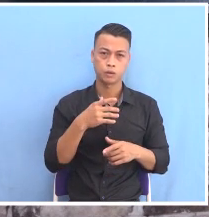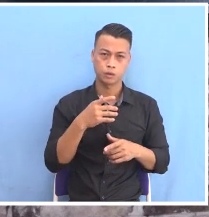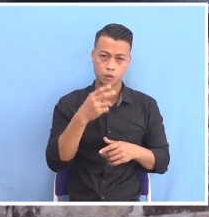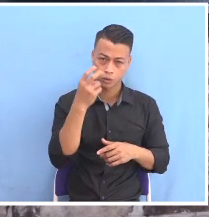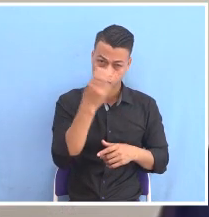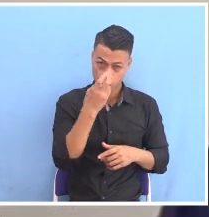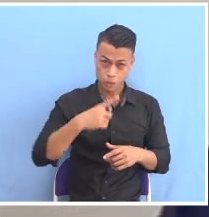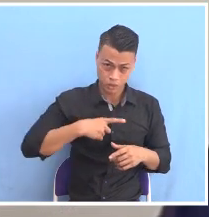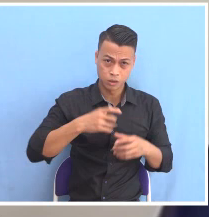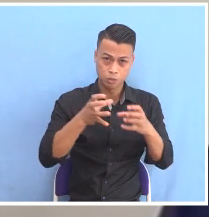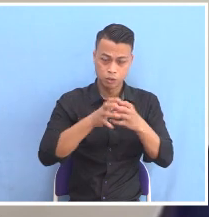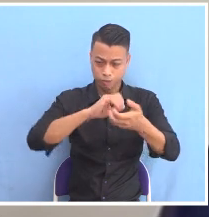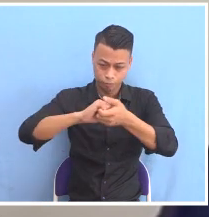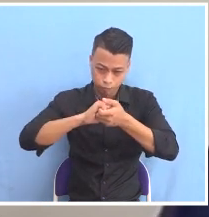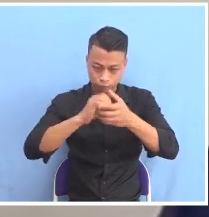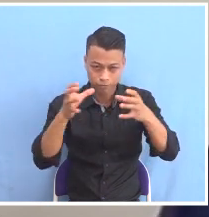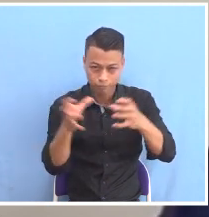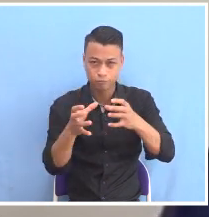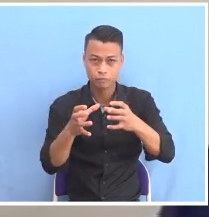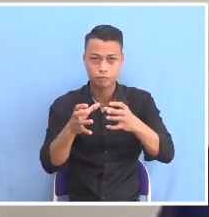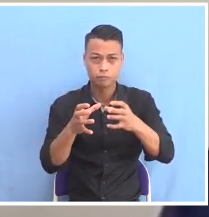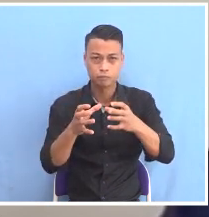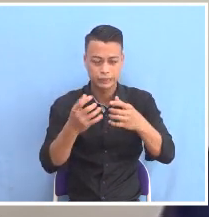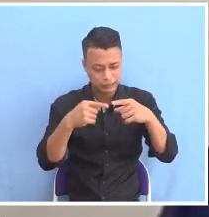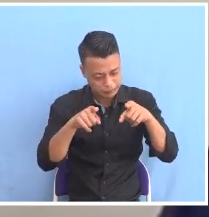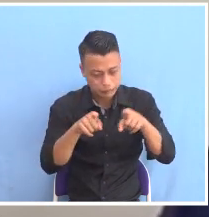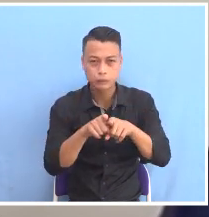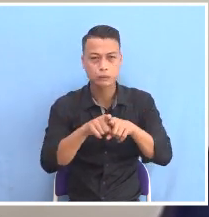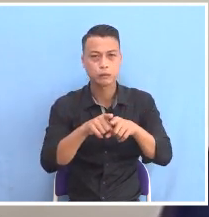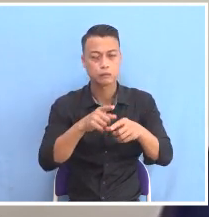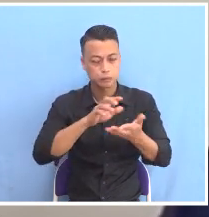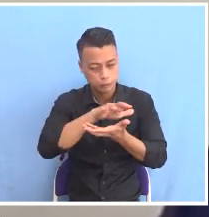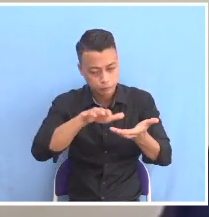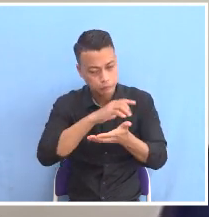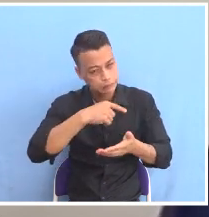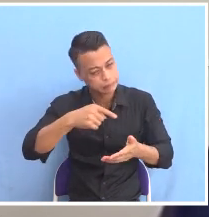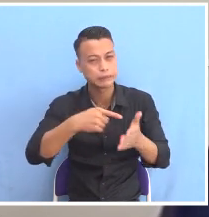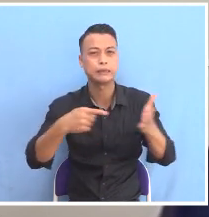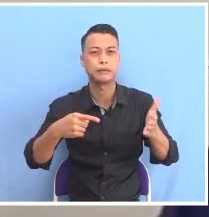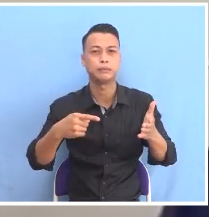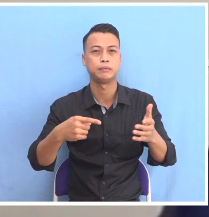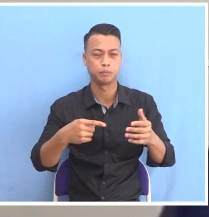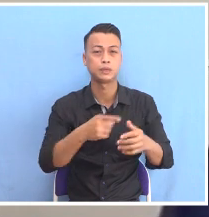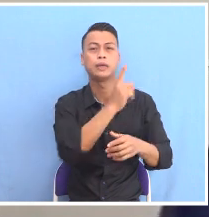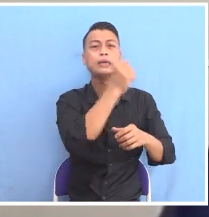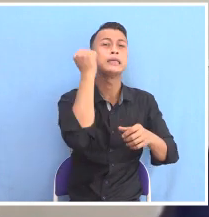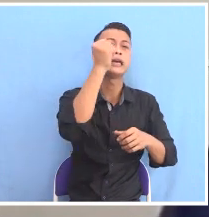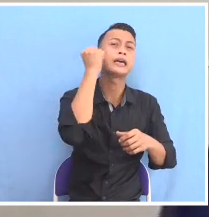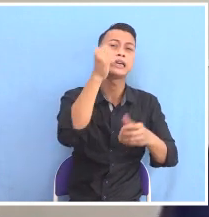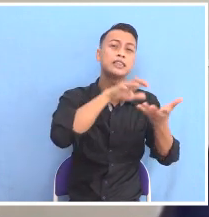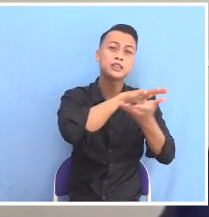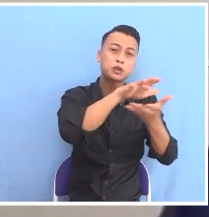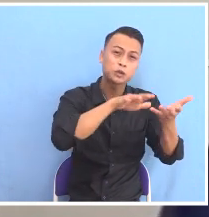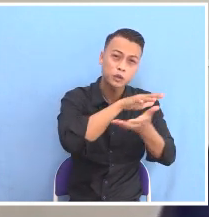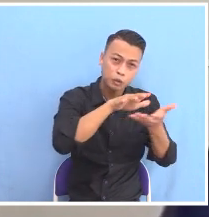ni ma solution ye long jong ye kan na su ni de ha da ja ma be ha la naing ga ye su ni mwe ya ya de ya la di po ma le a mya yi a chi kha